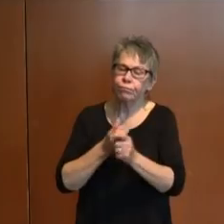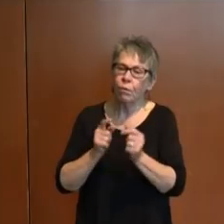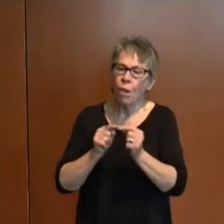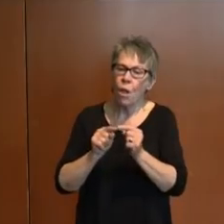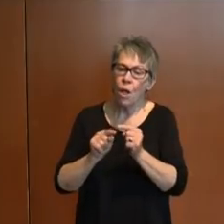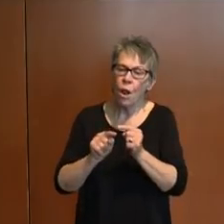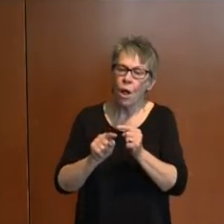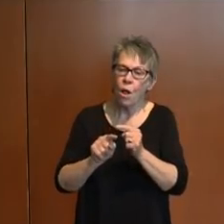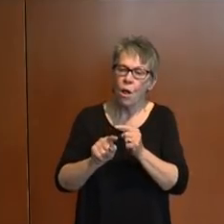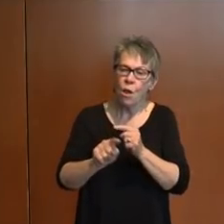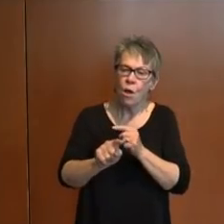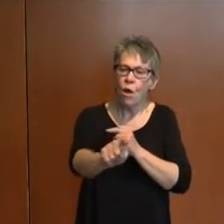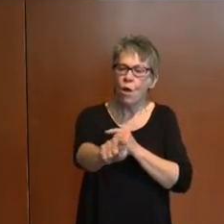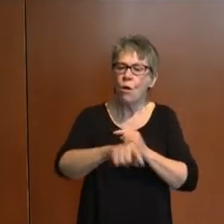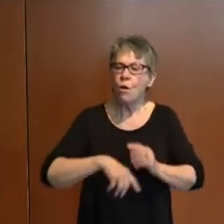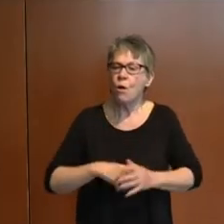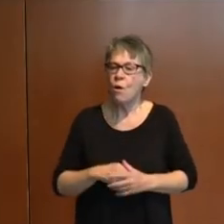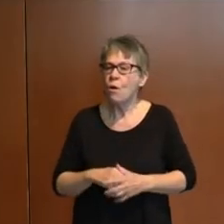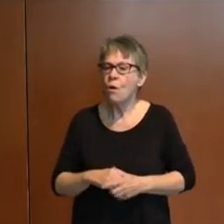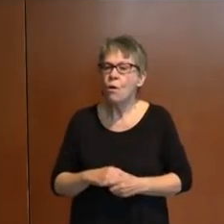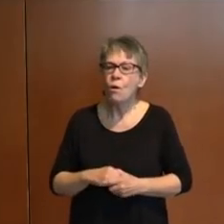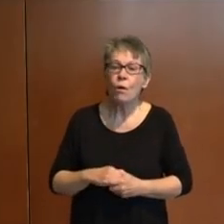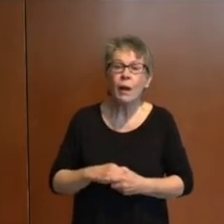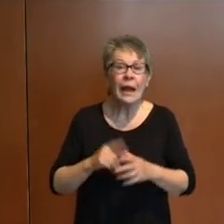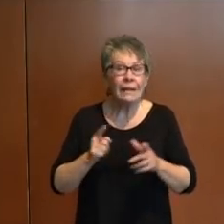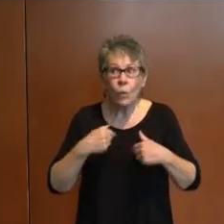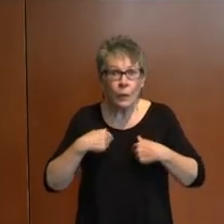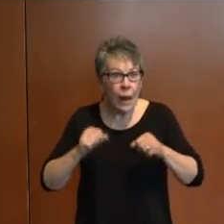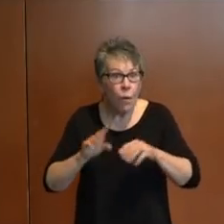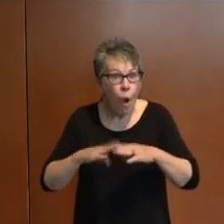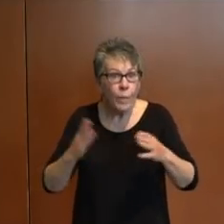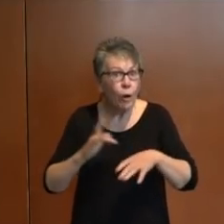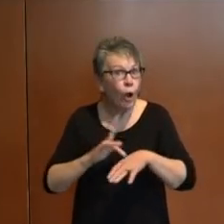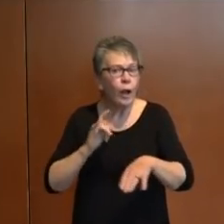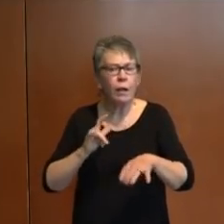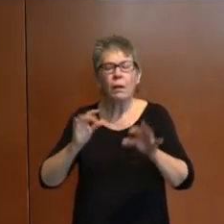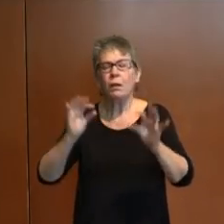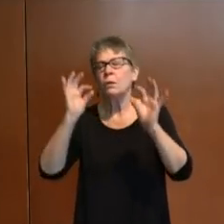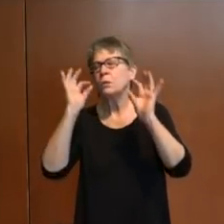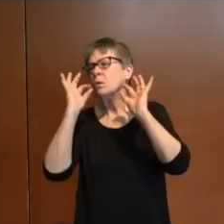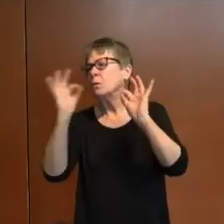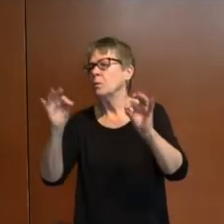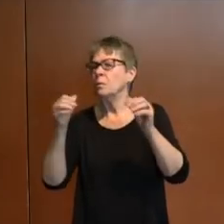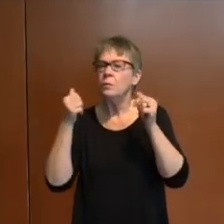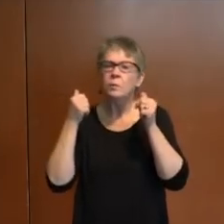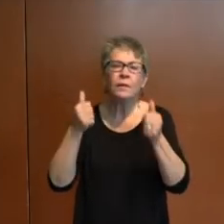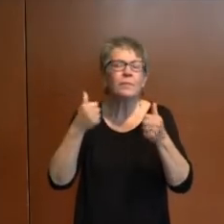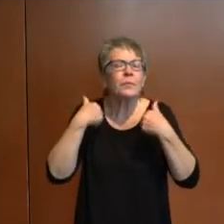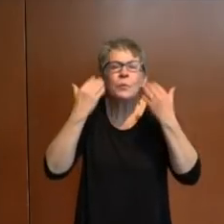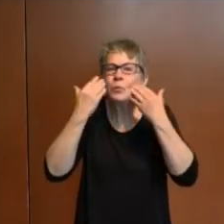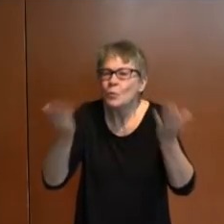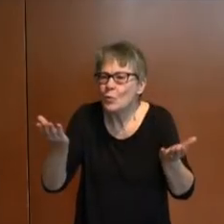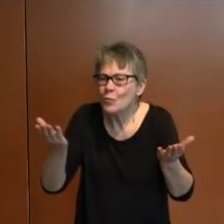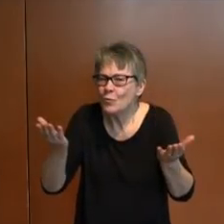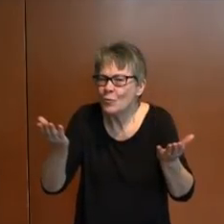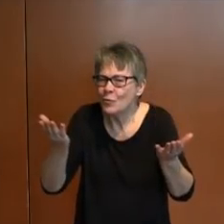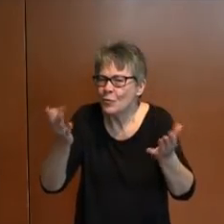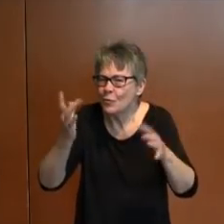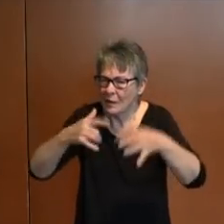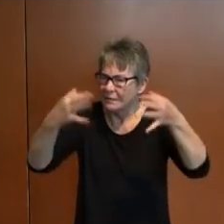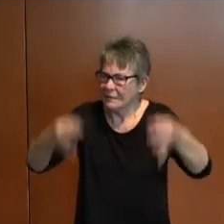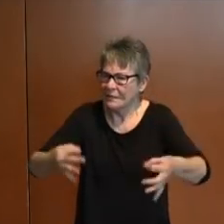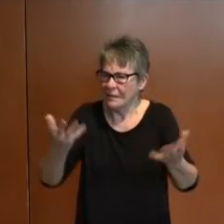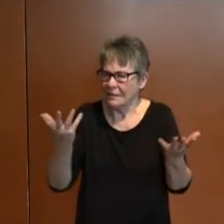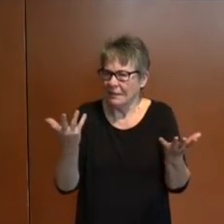be the happiest people you've ever met. But that's the order. And I, for one, based on everything I've read and seen and all